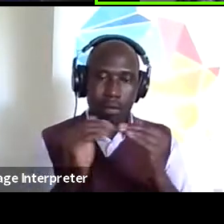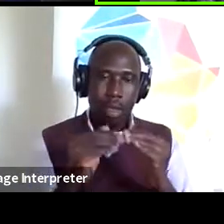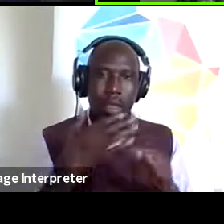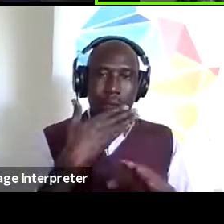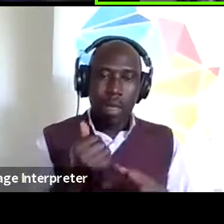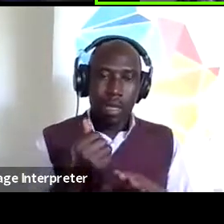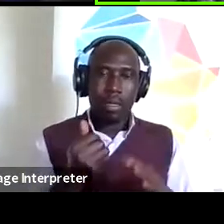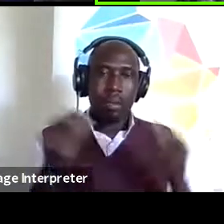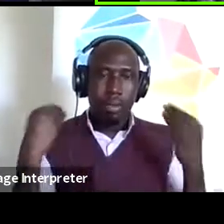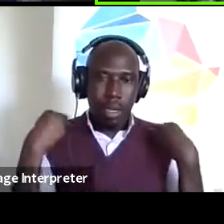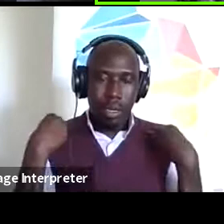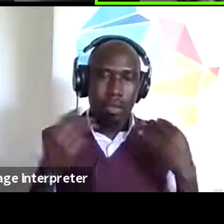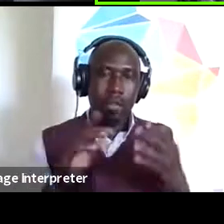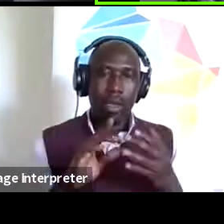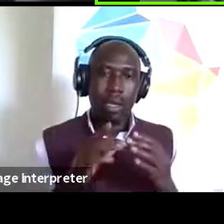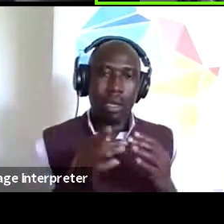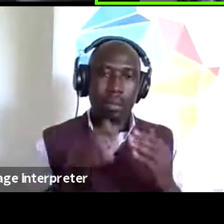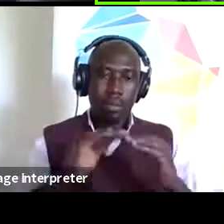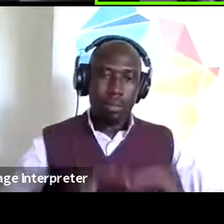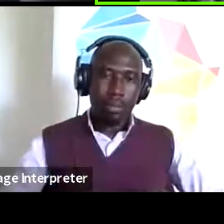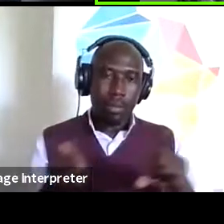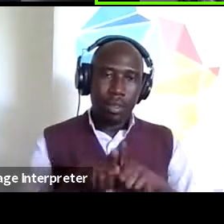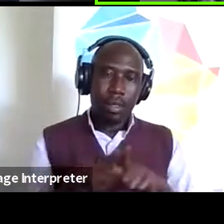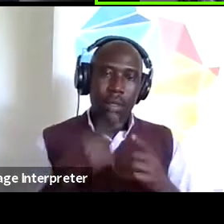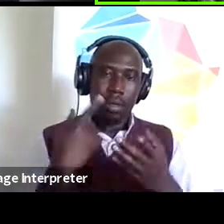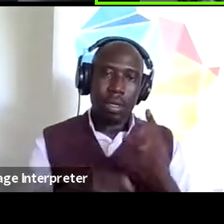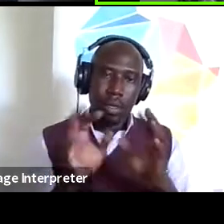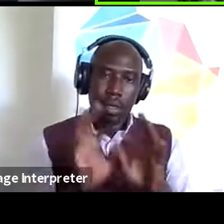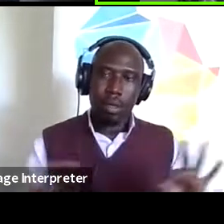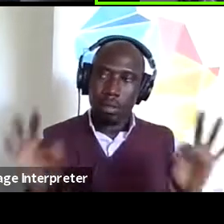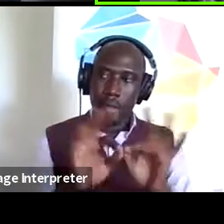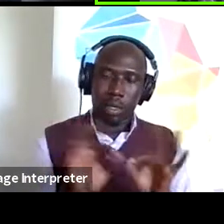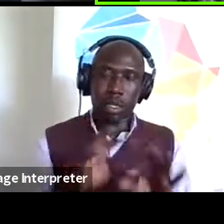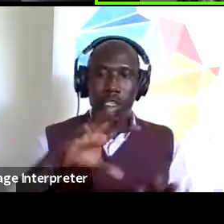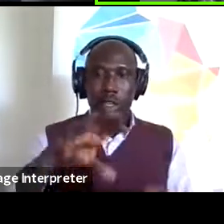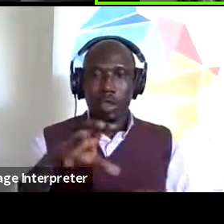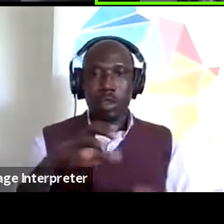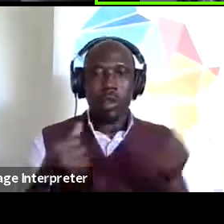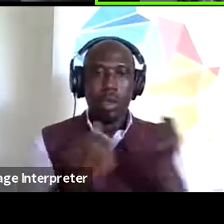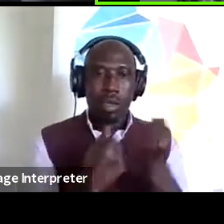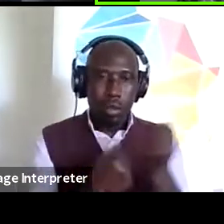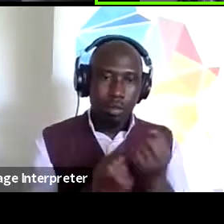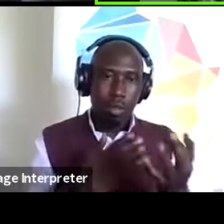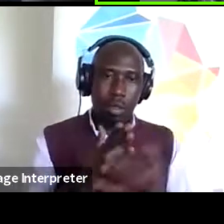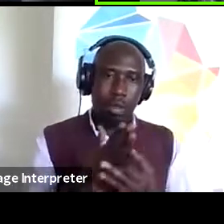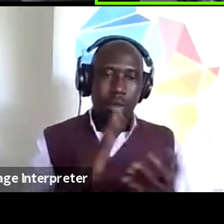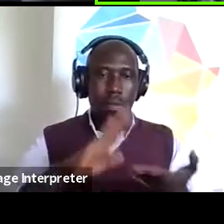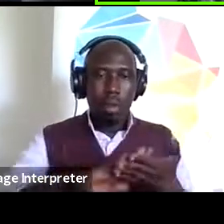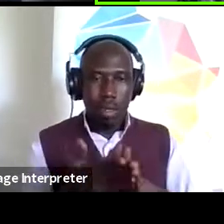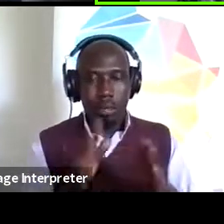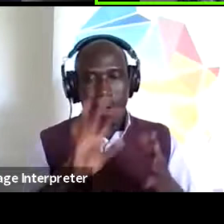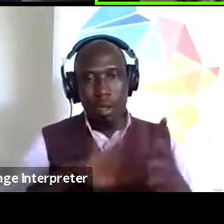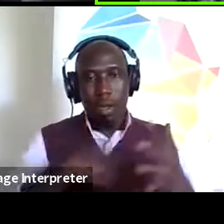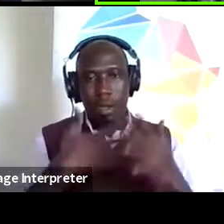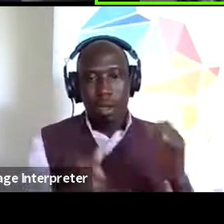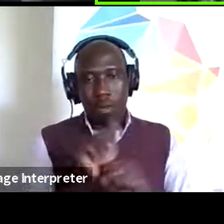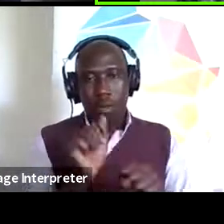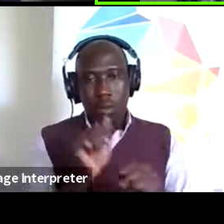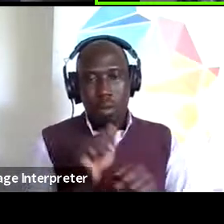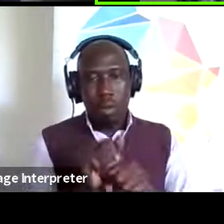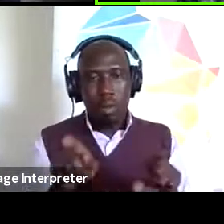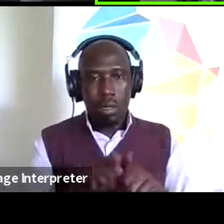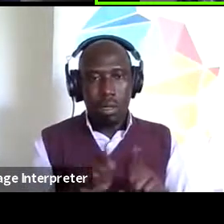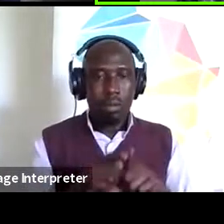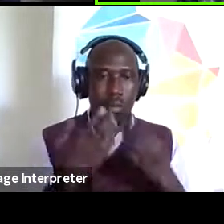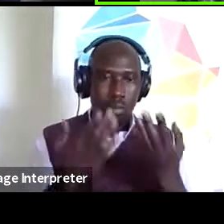internet governance. And also what would be important is regional support through coalitions and networks. We have seen this during